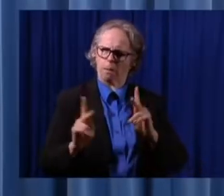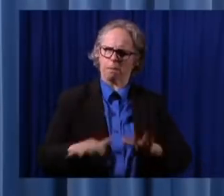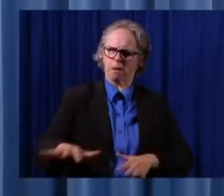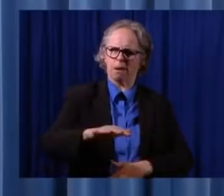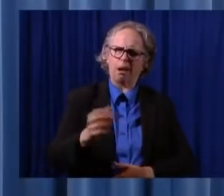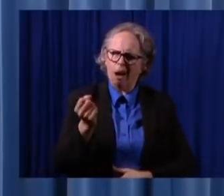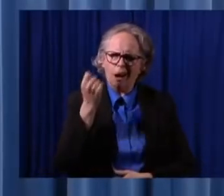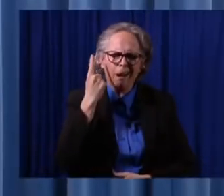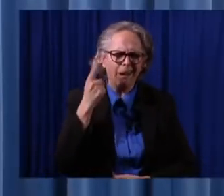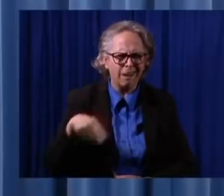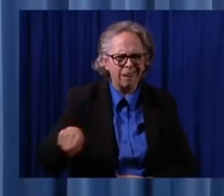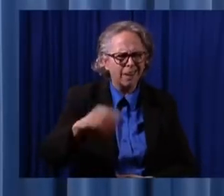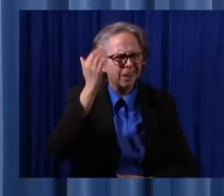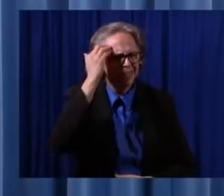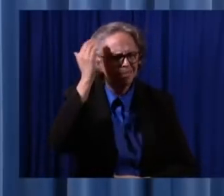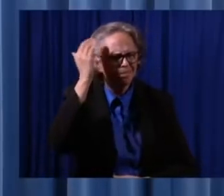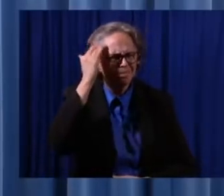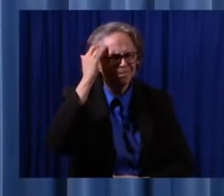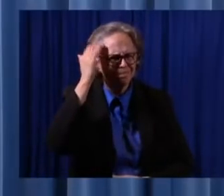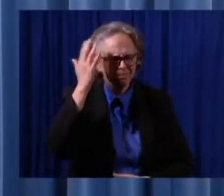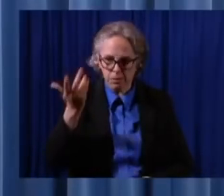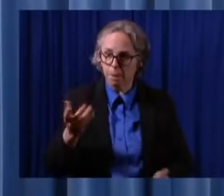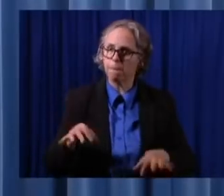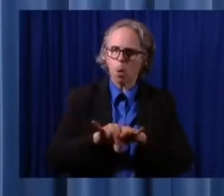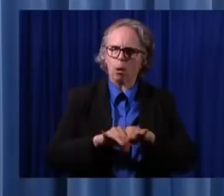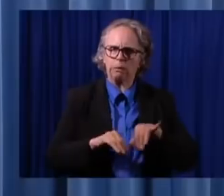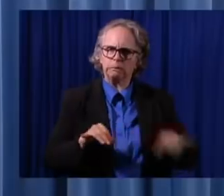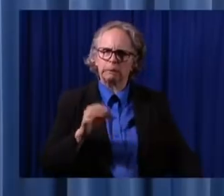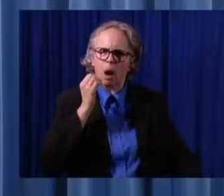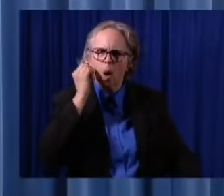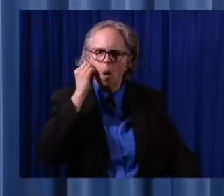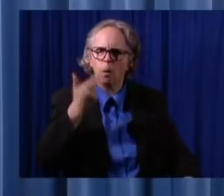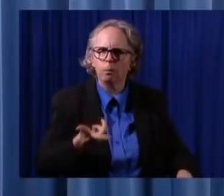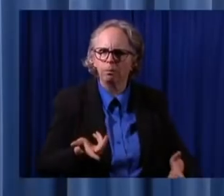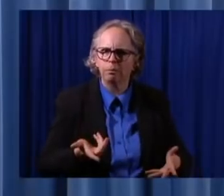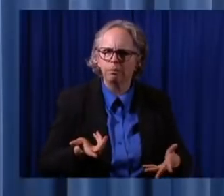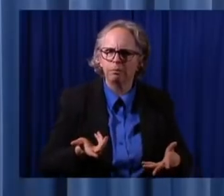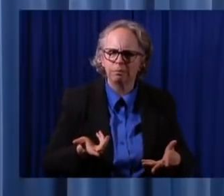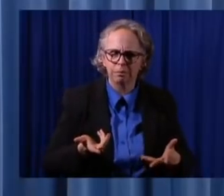home for a period of time. Ohioans have kept distancing.